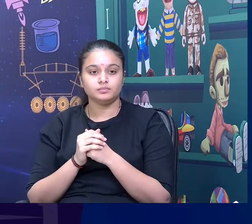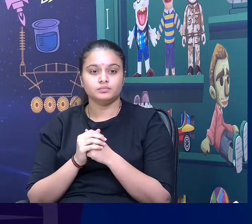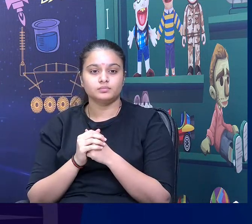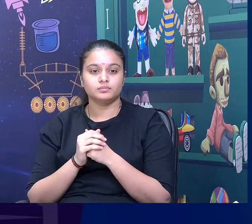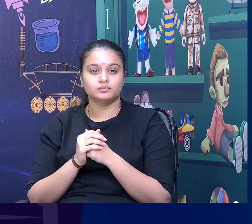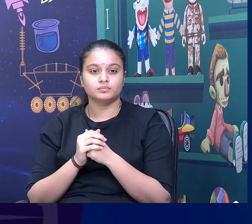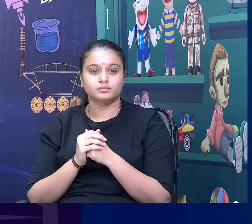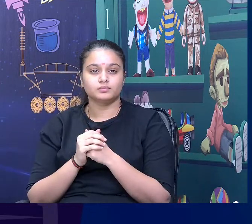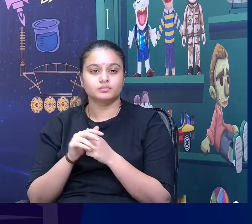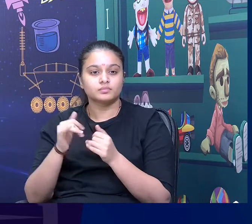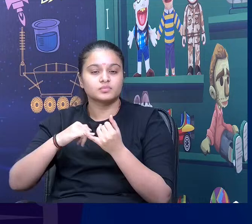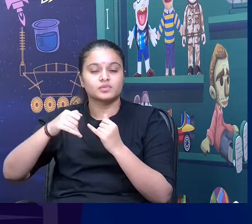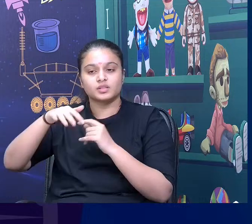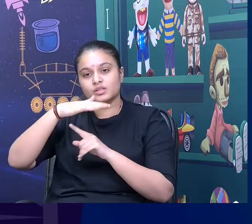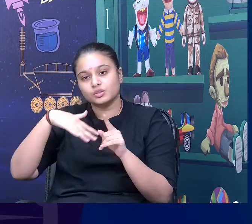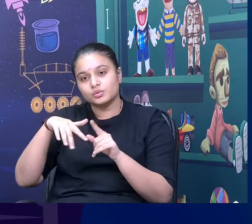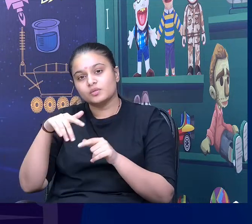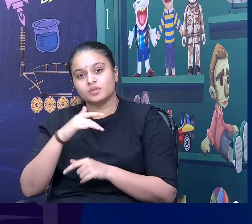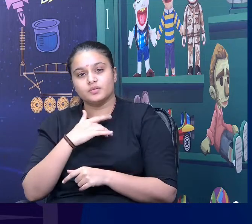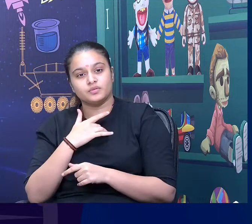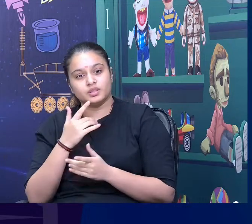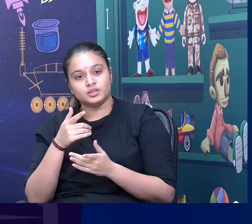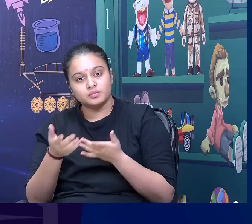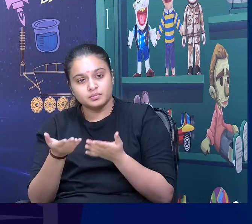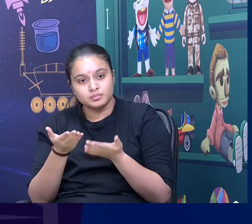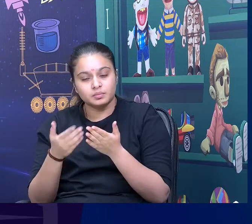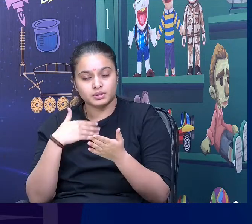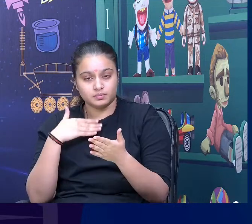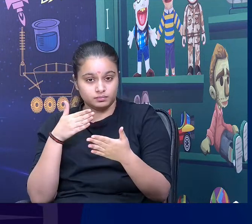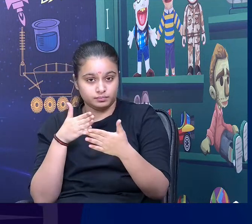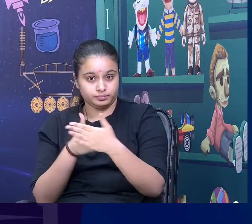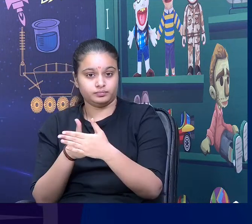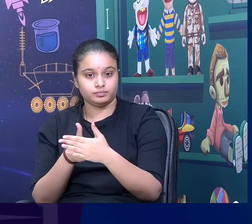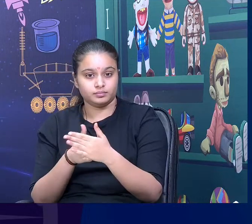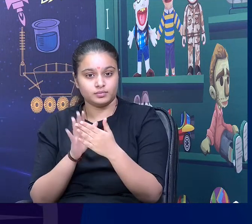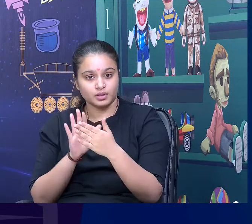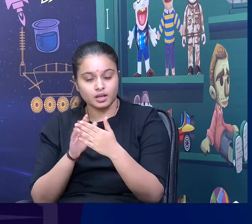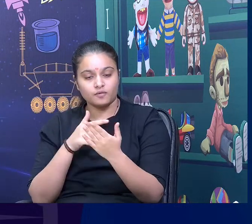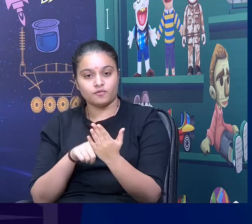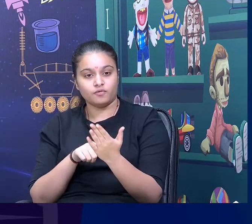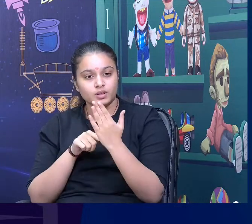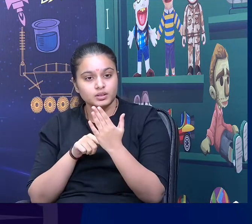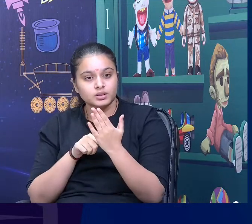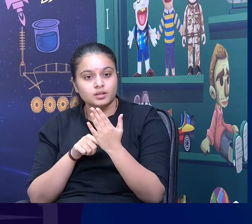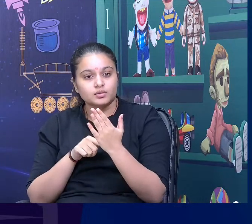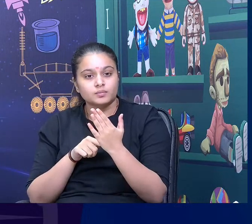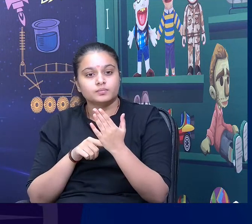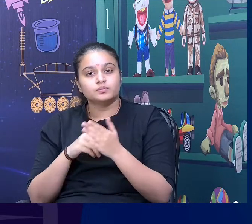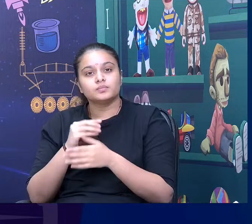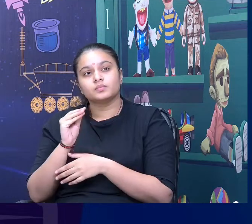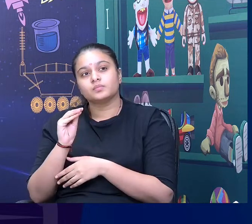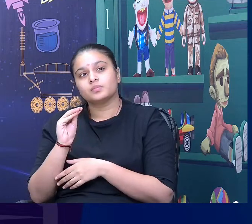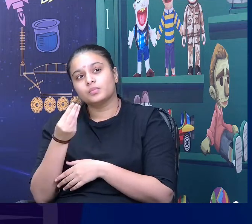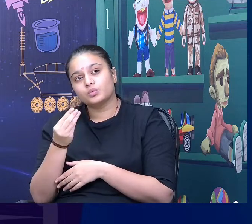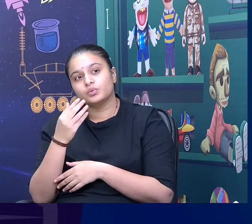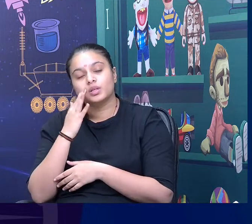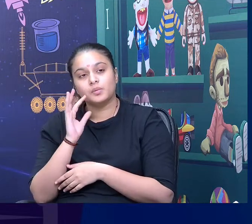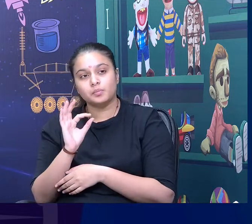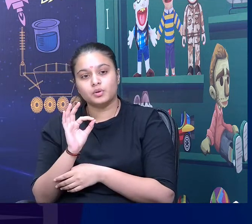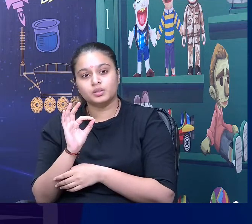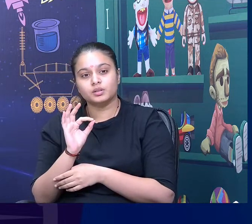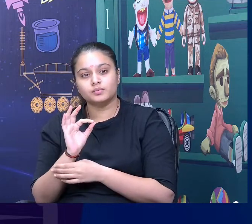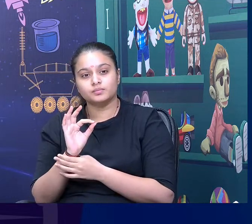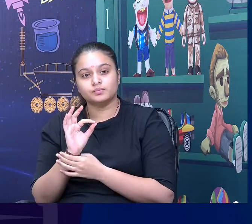are in a situation where we feel that this is an obstacle that we are facing right now, most important